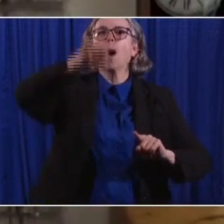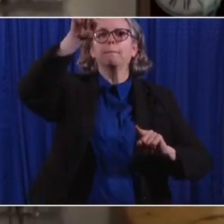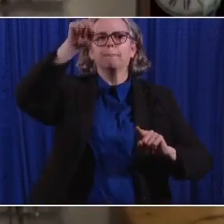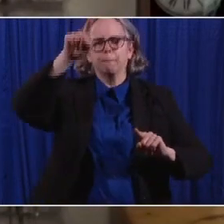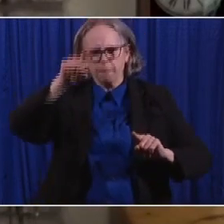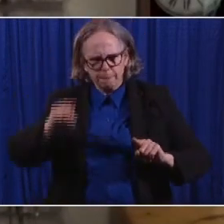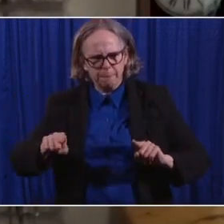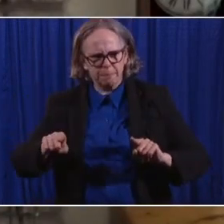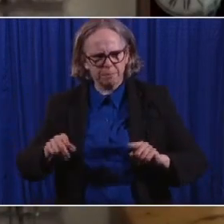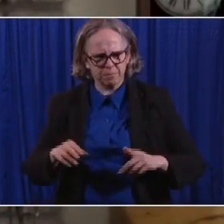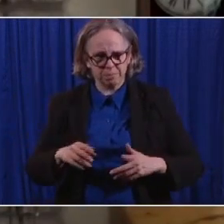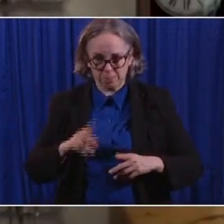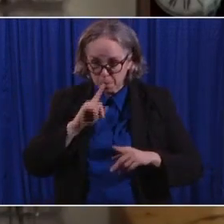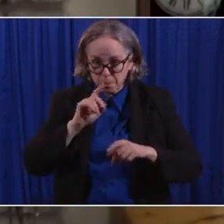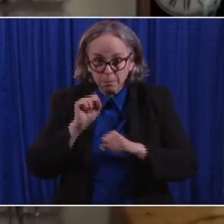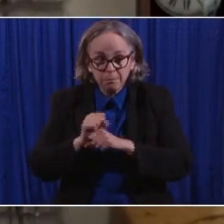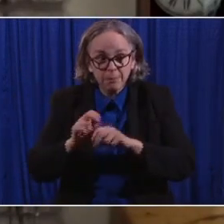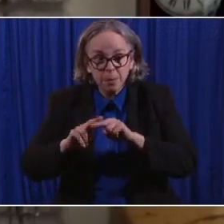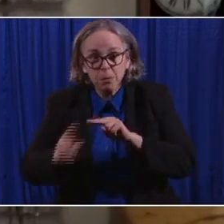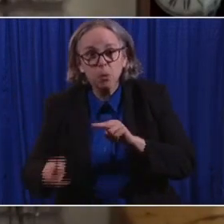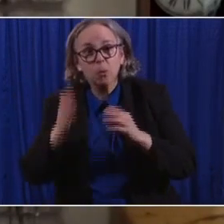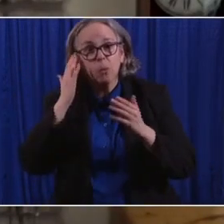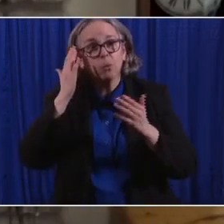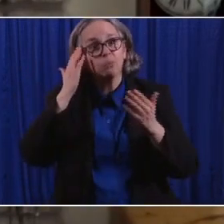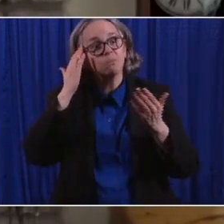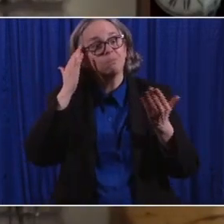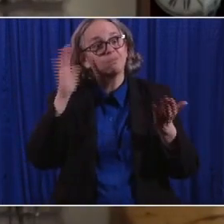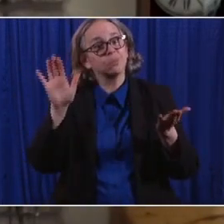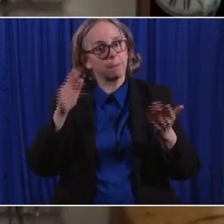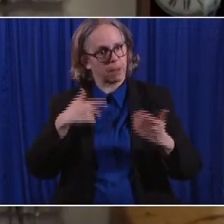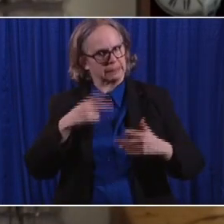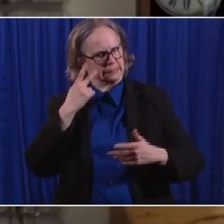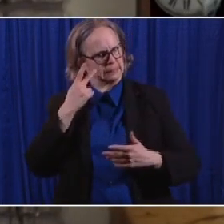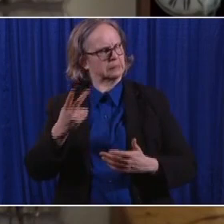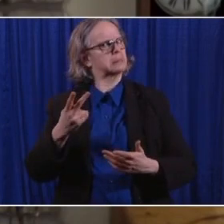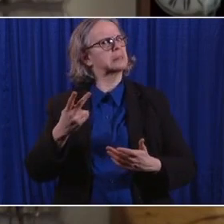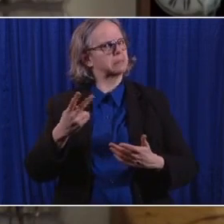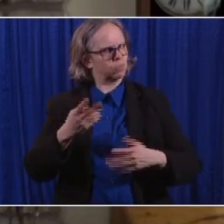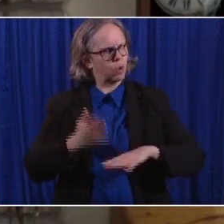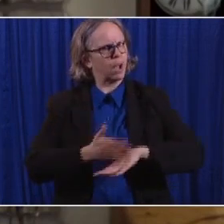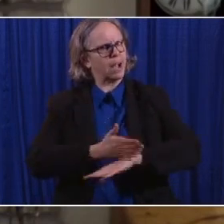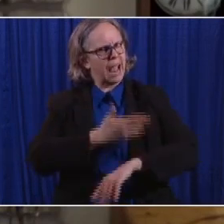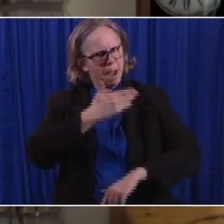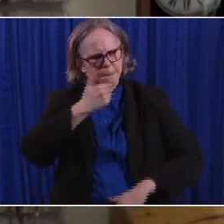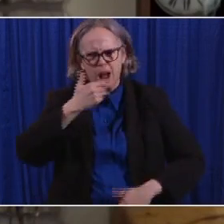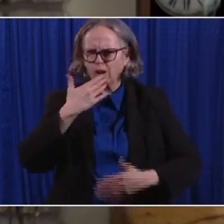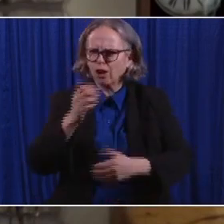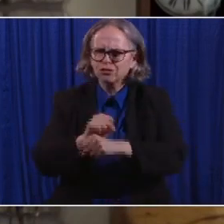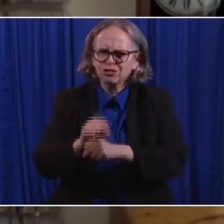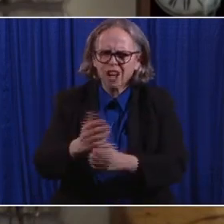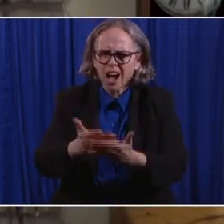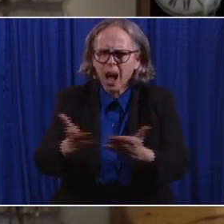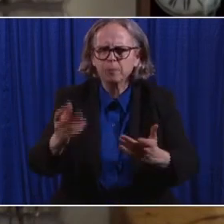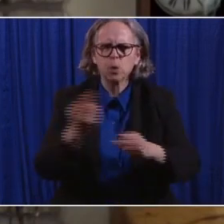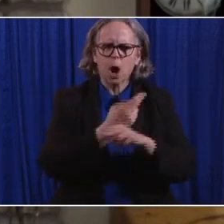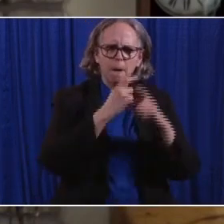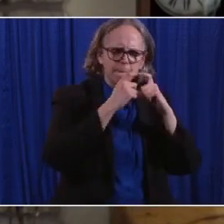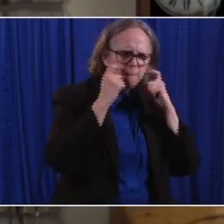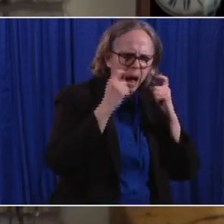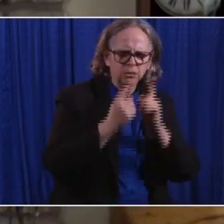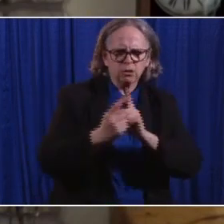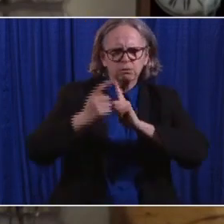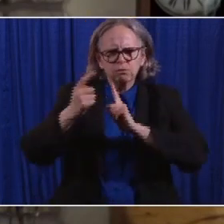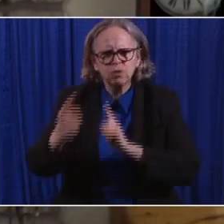with the virus, but Ohioans have done very well, keeping the mask on, doing what we need to do, this